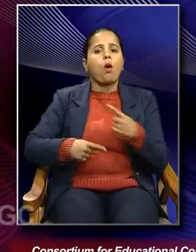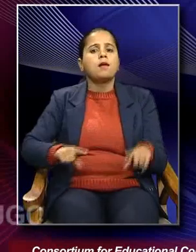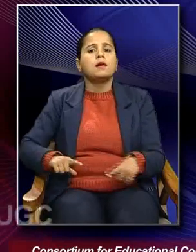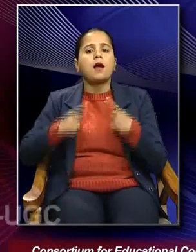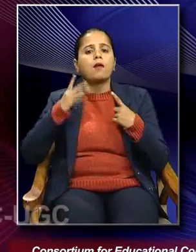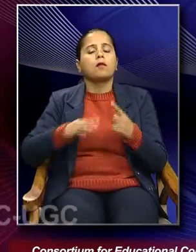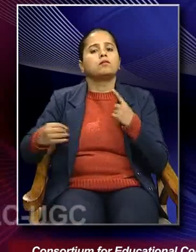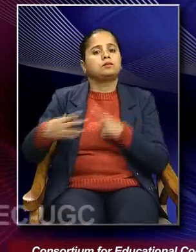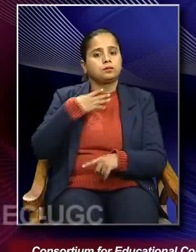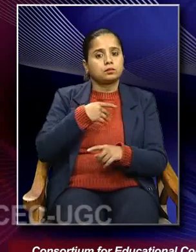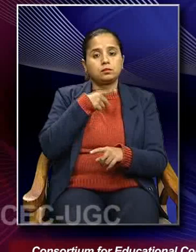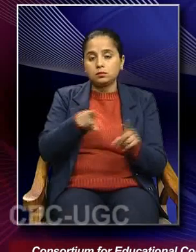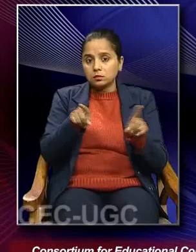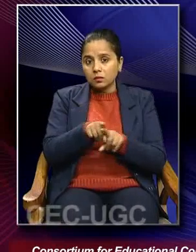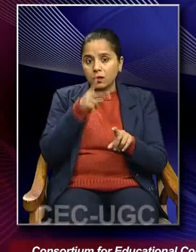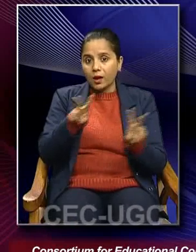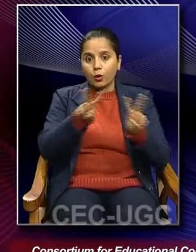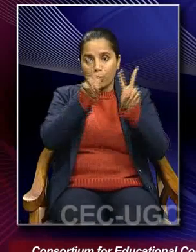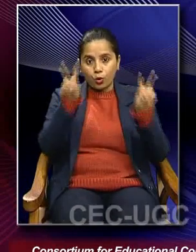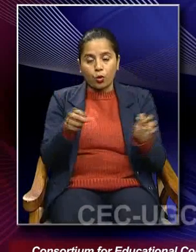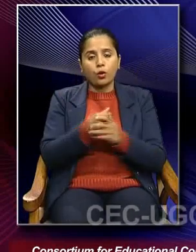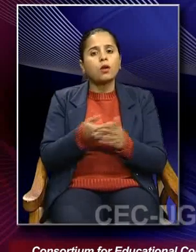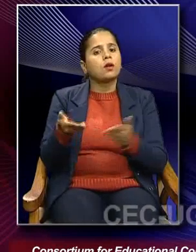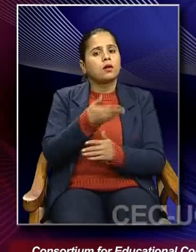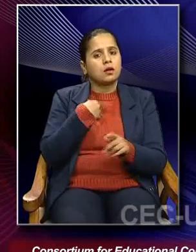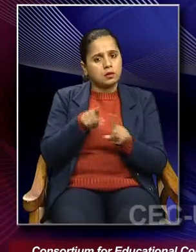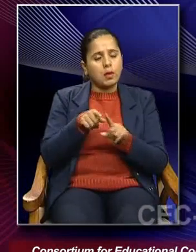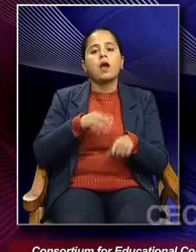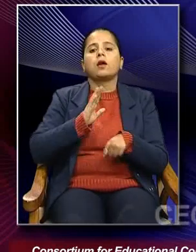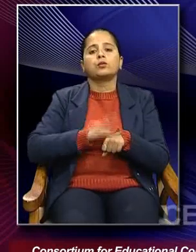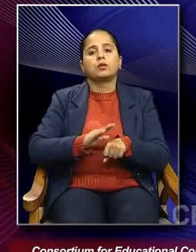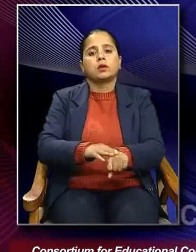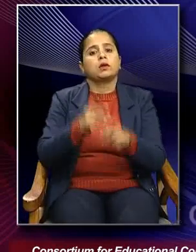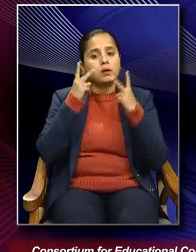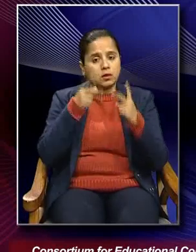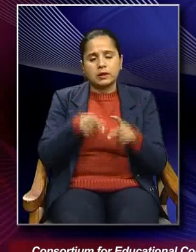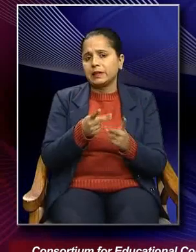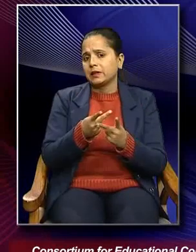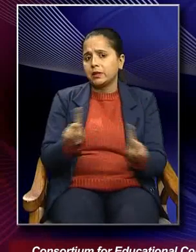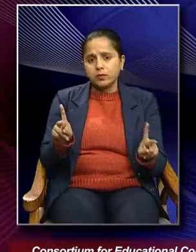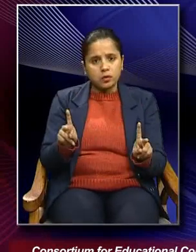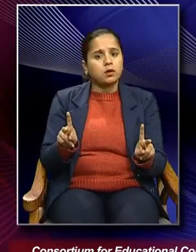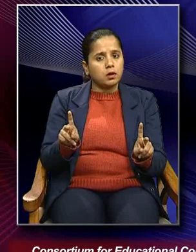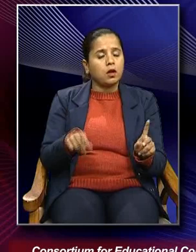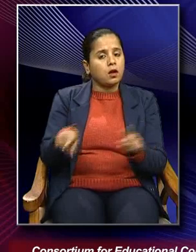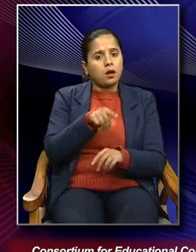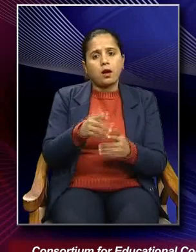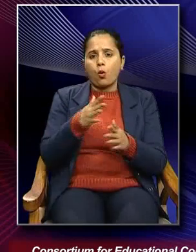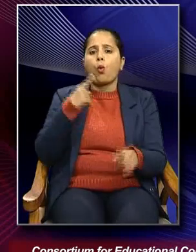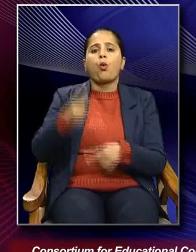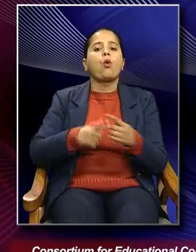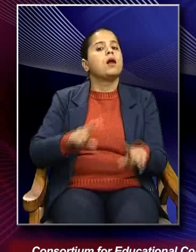life. So in that context, our experiences will be different. So